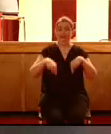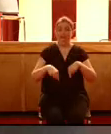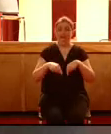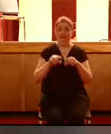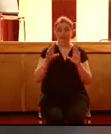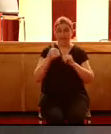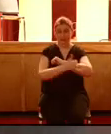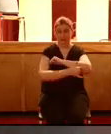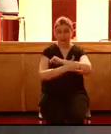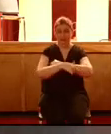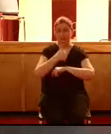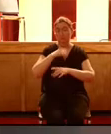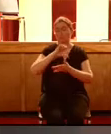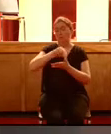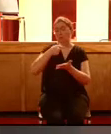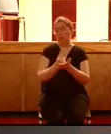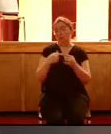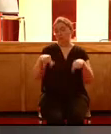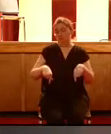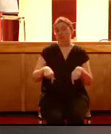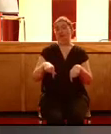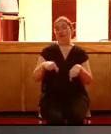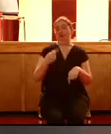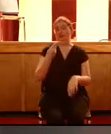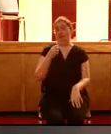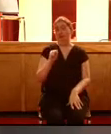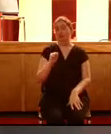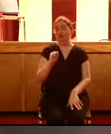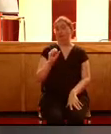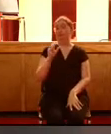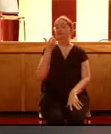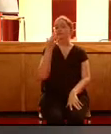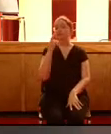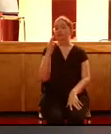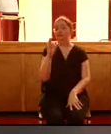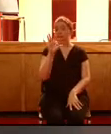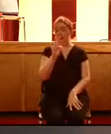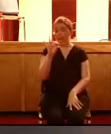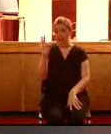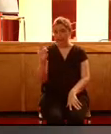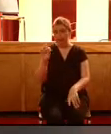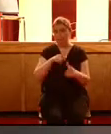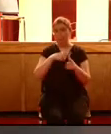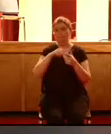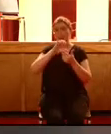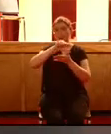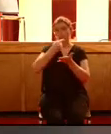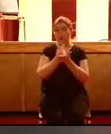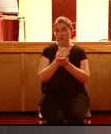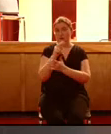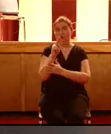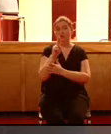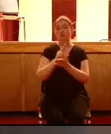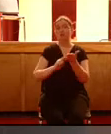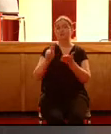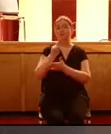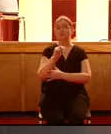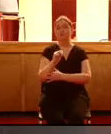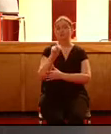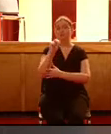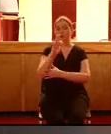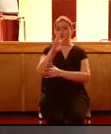graduate, 1999 graduate of Bradford High School. I then graduated from the University of North Florida with a degree in physical